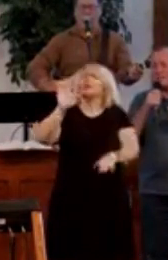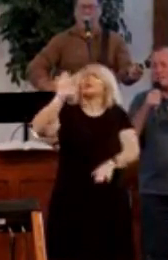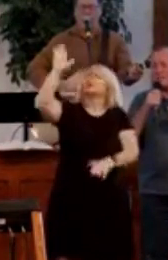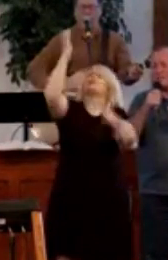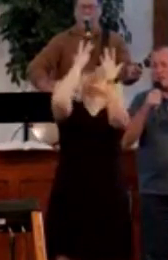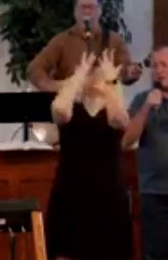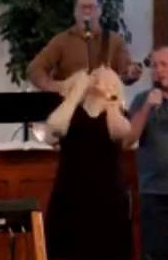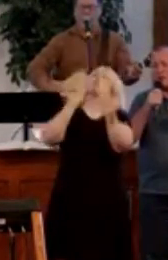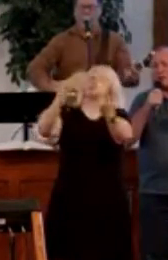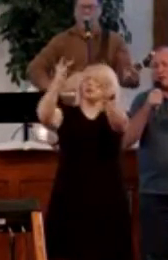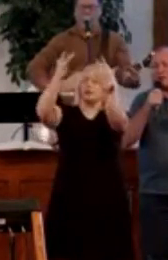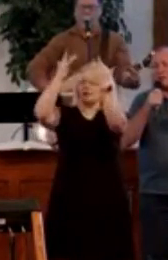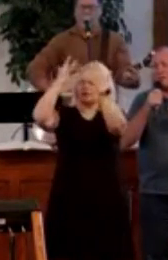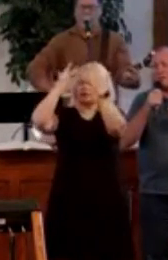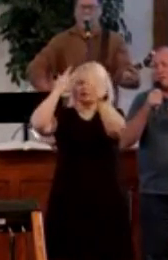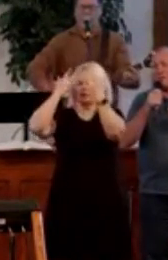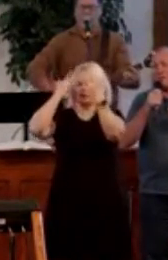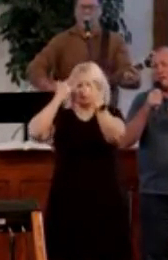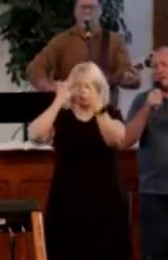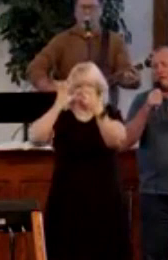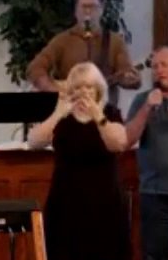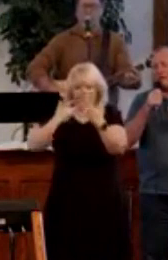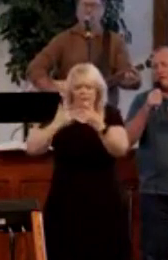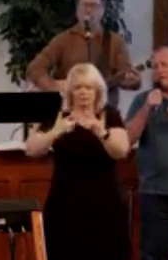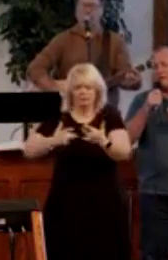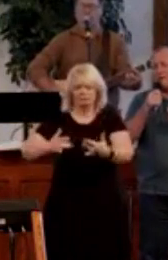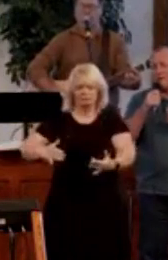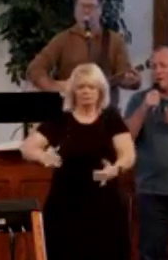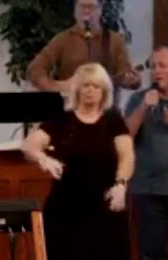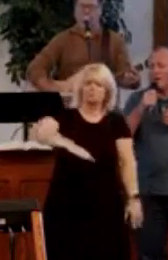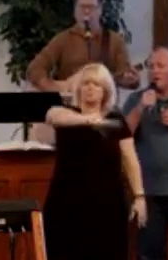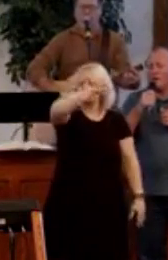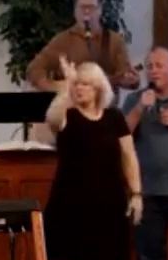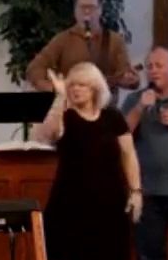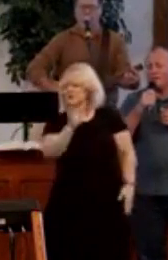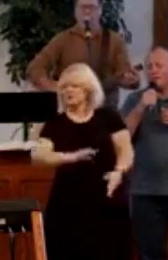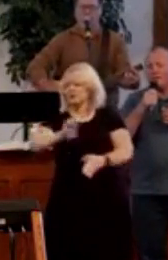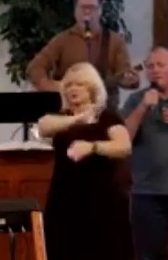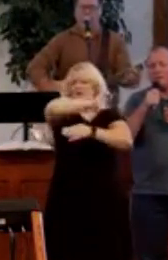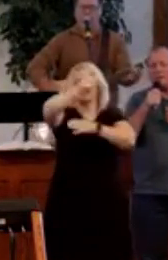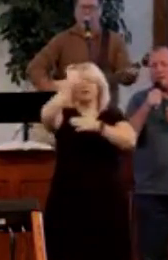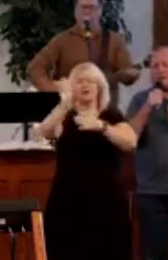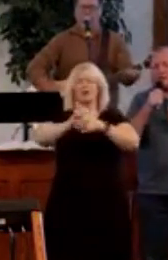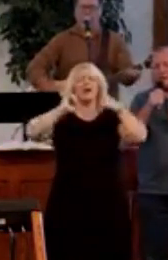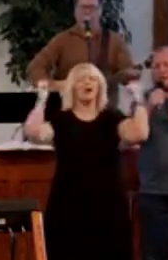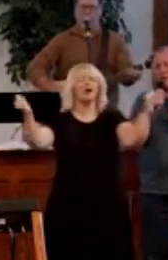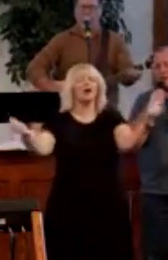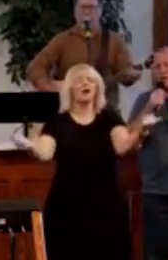flood His mercy rains, unending